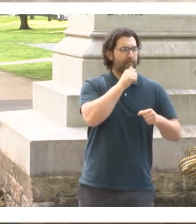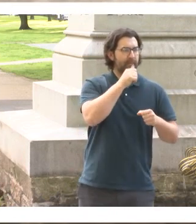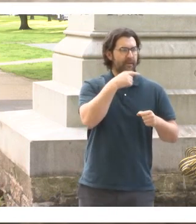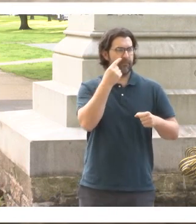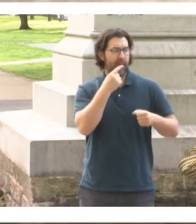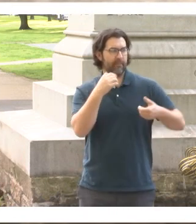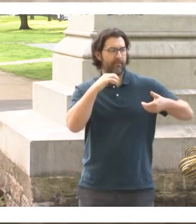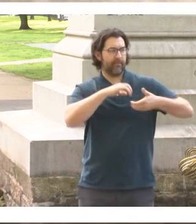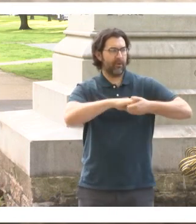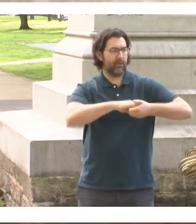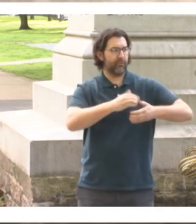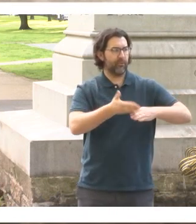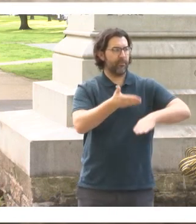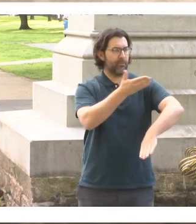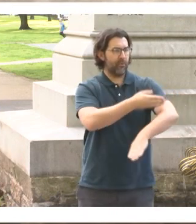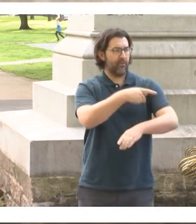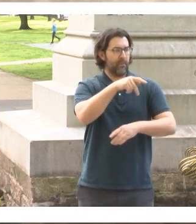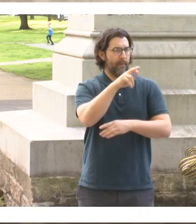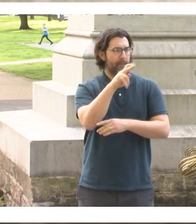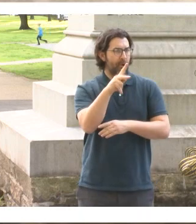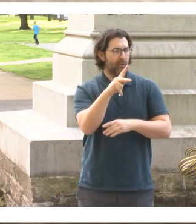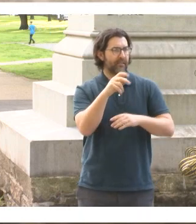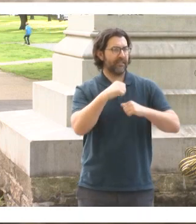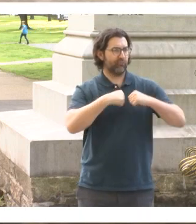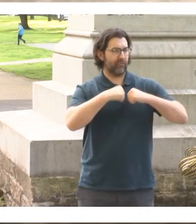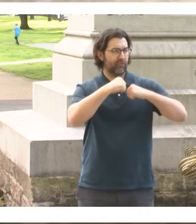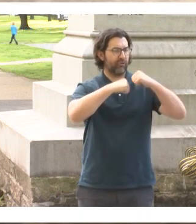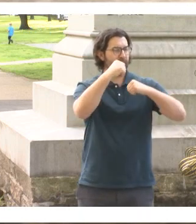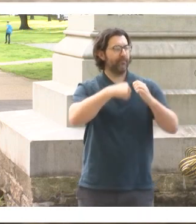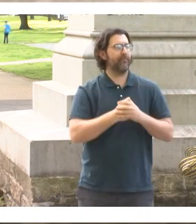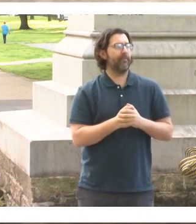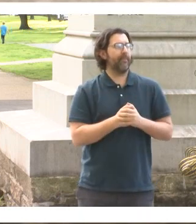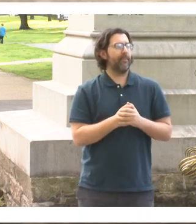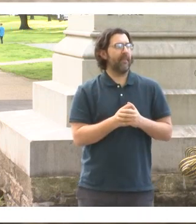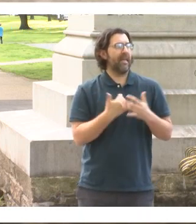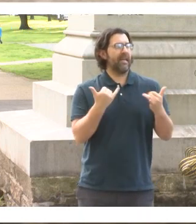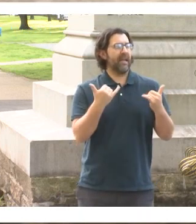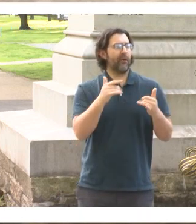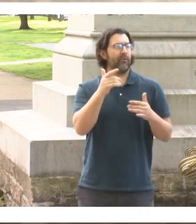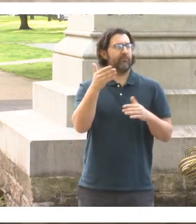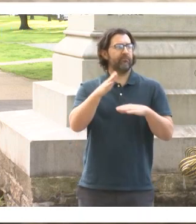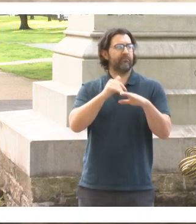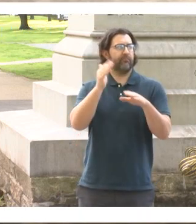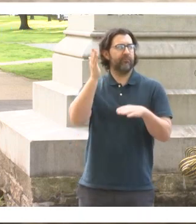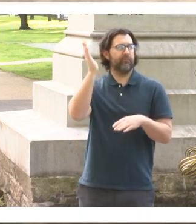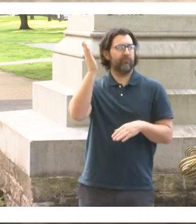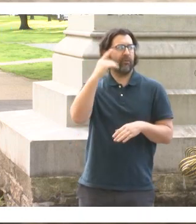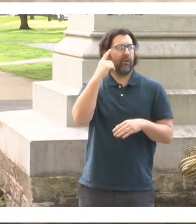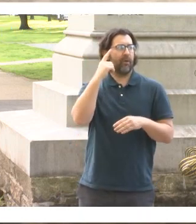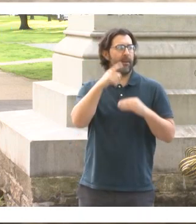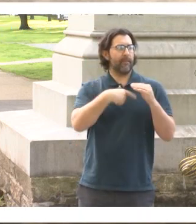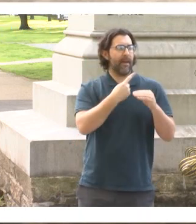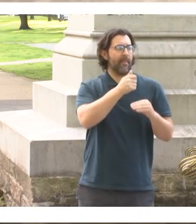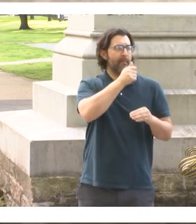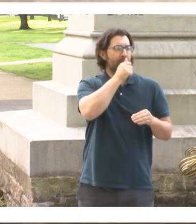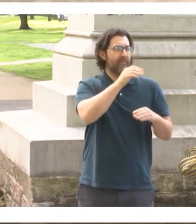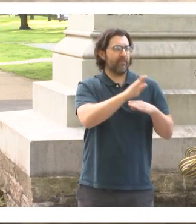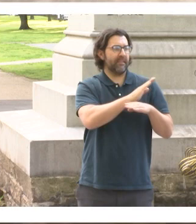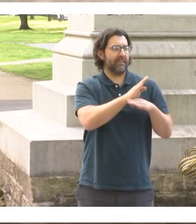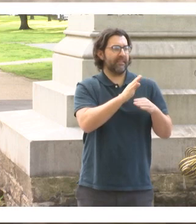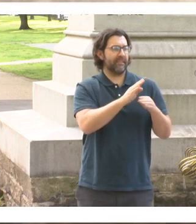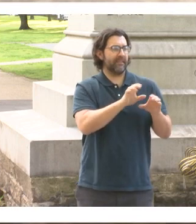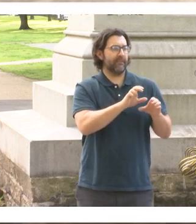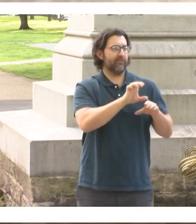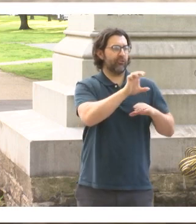to improve park assets and infrastructure. Now to speak to the private aspect of it is